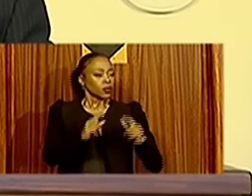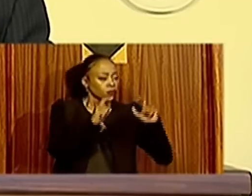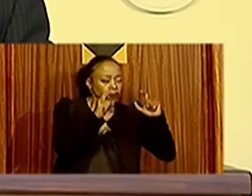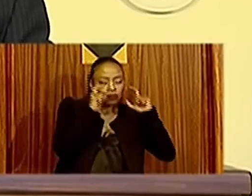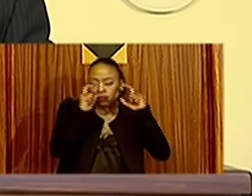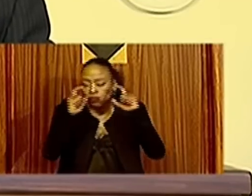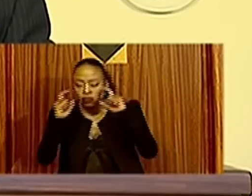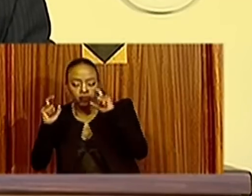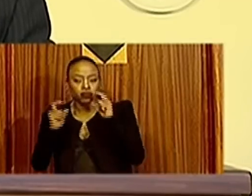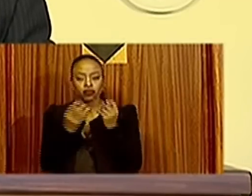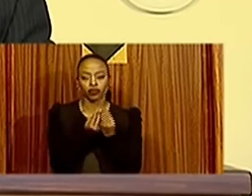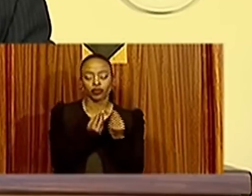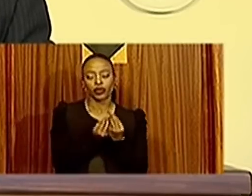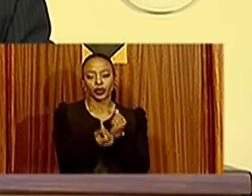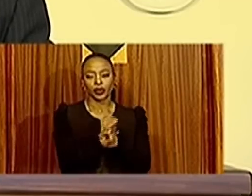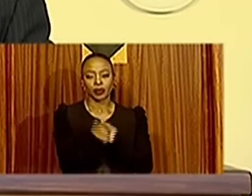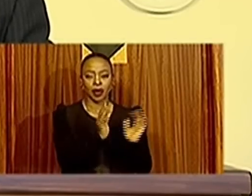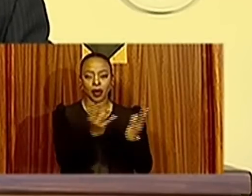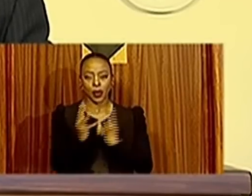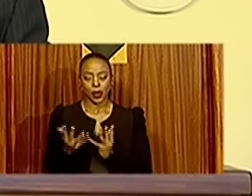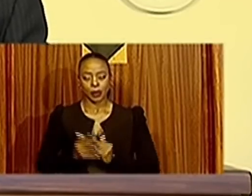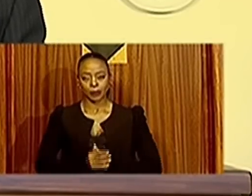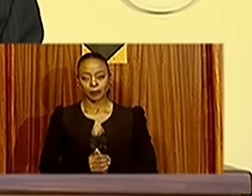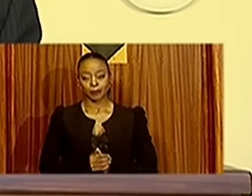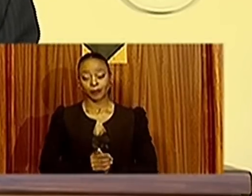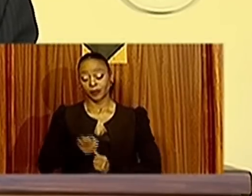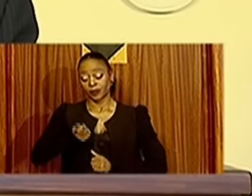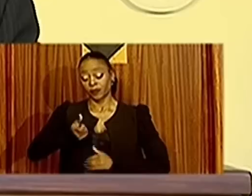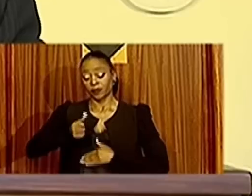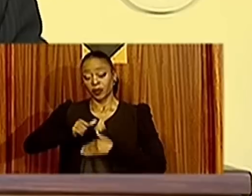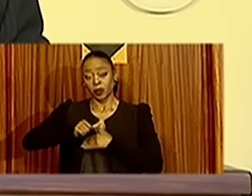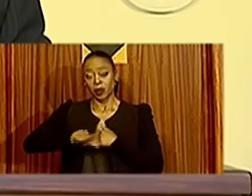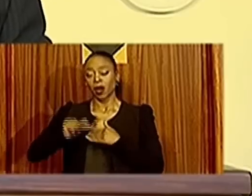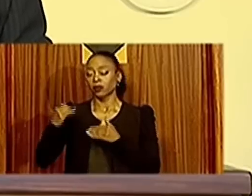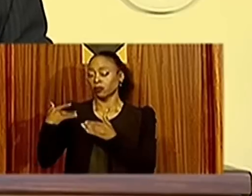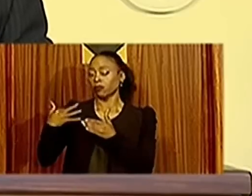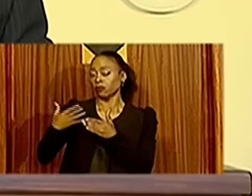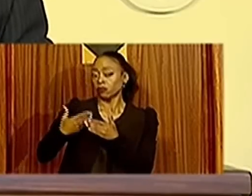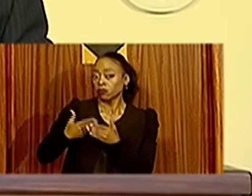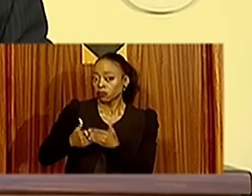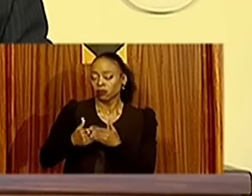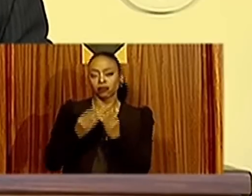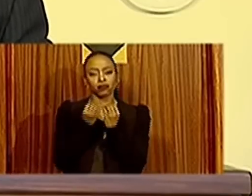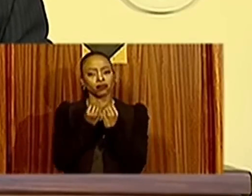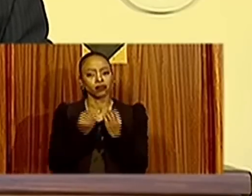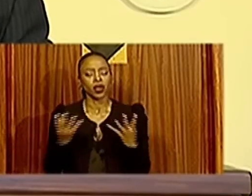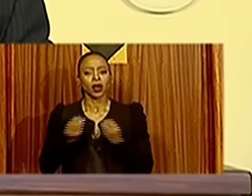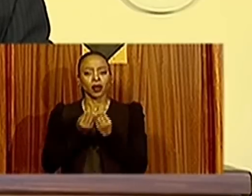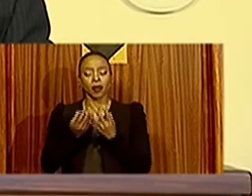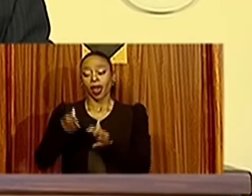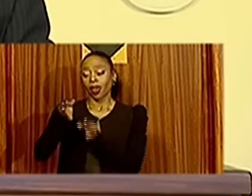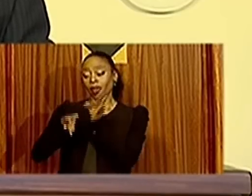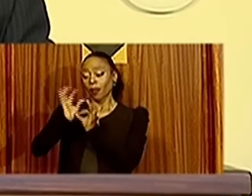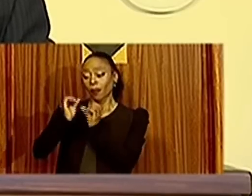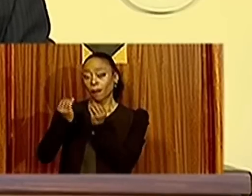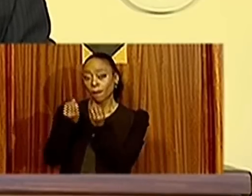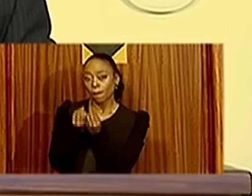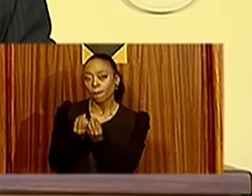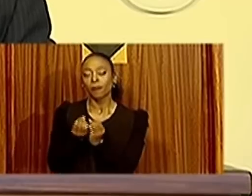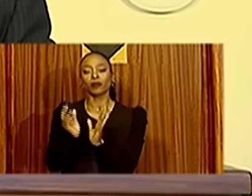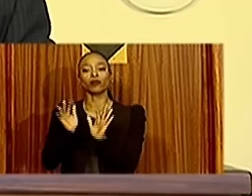vigilance. Over the course of the last few months, many different parties and